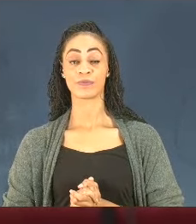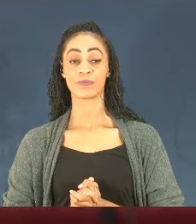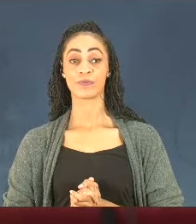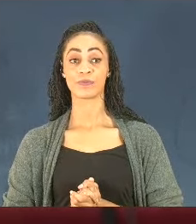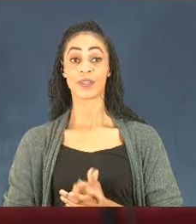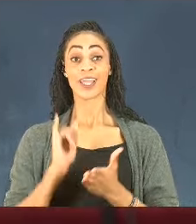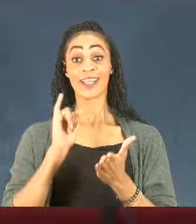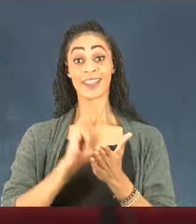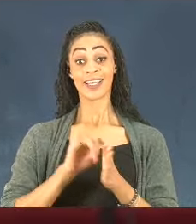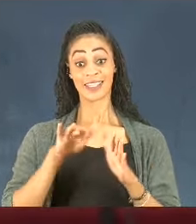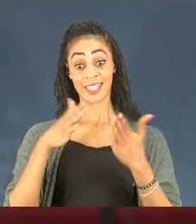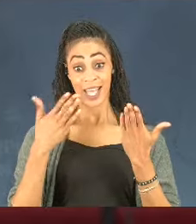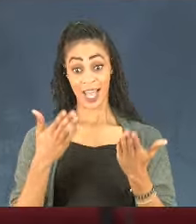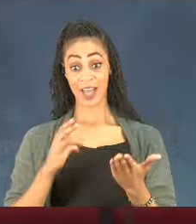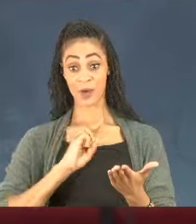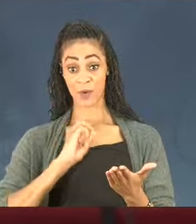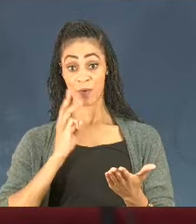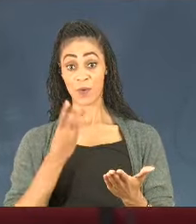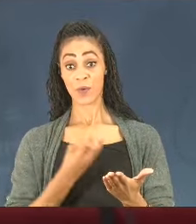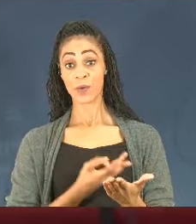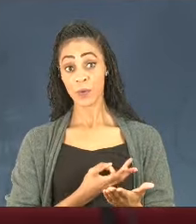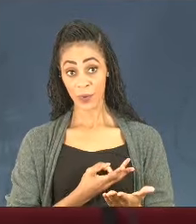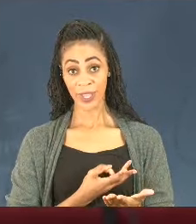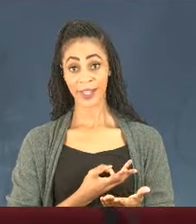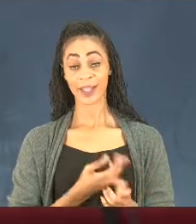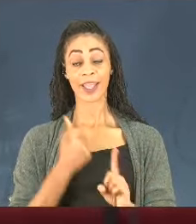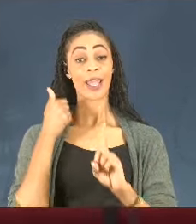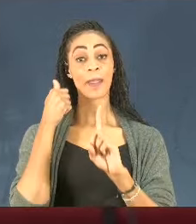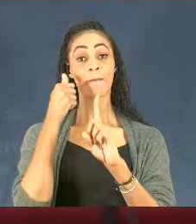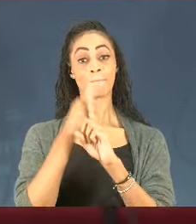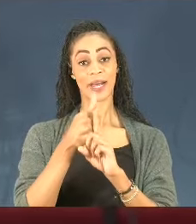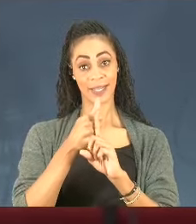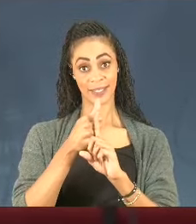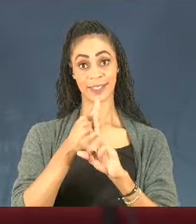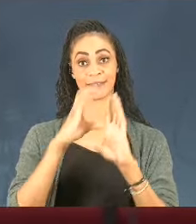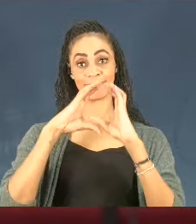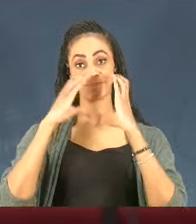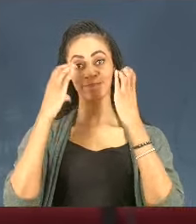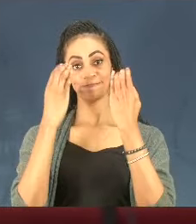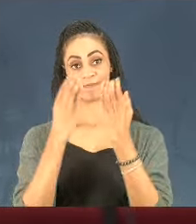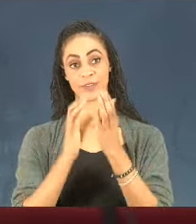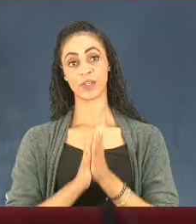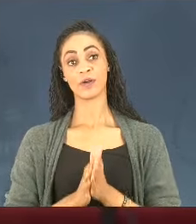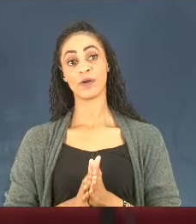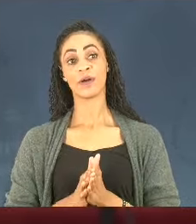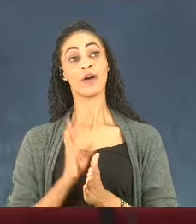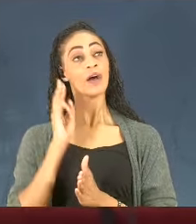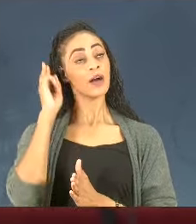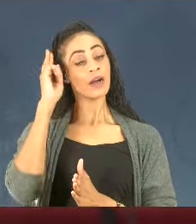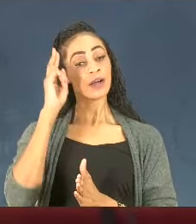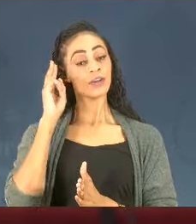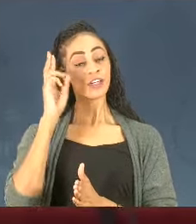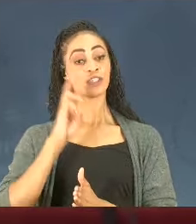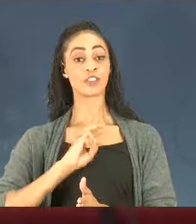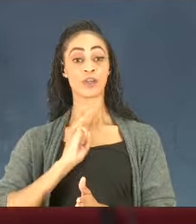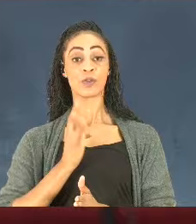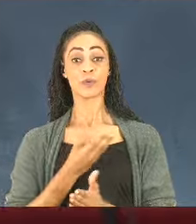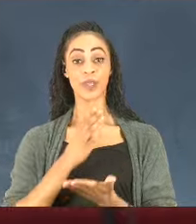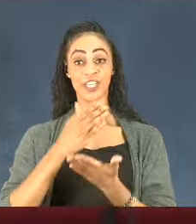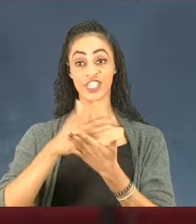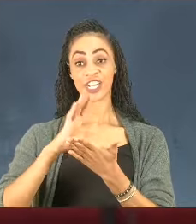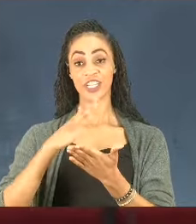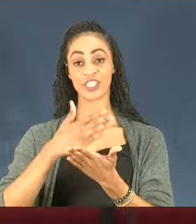That's how we preserve this creation. This is the reason, church, why we share the